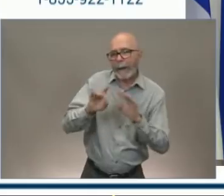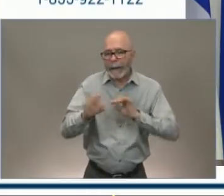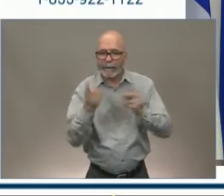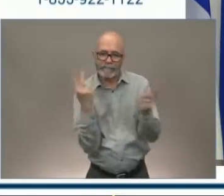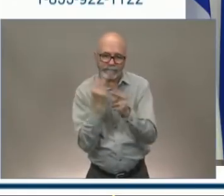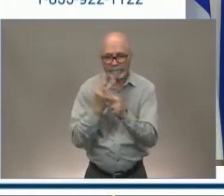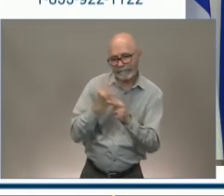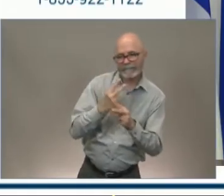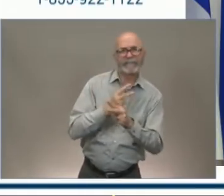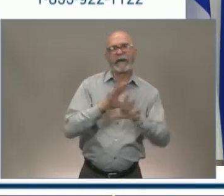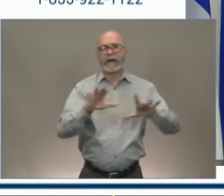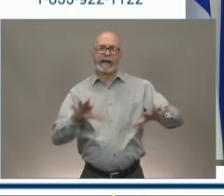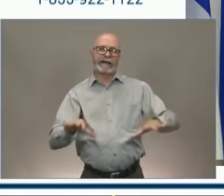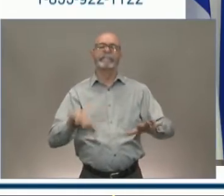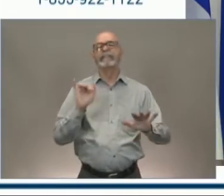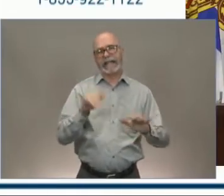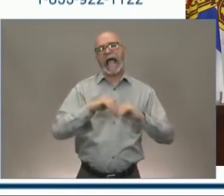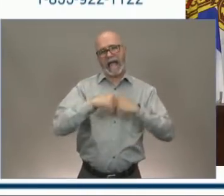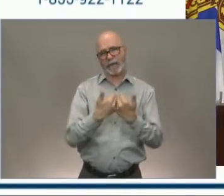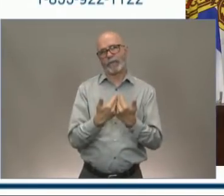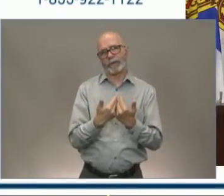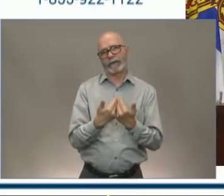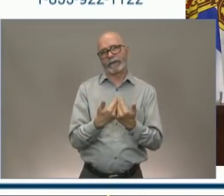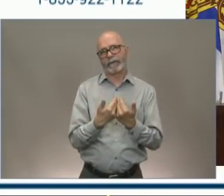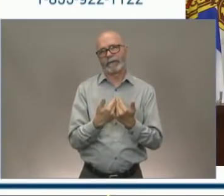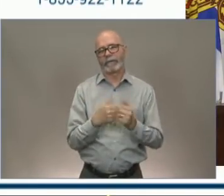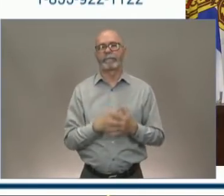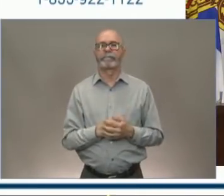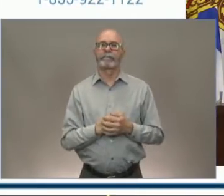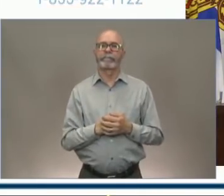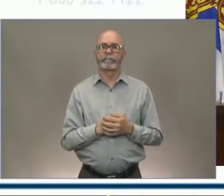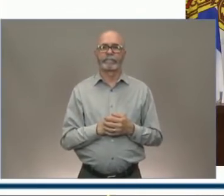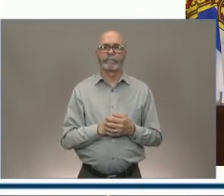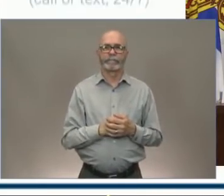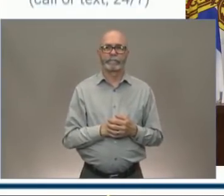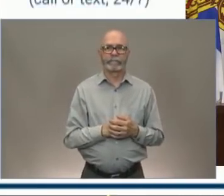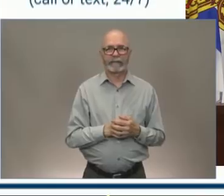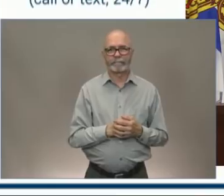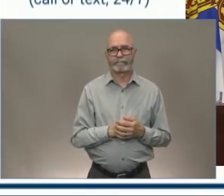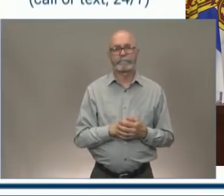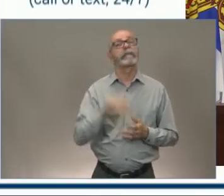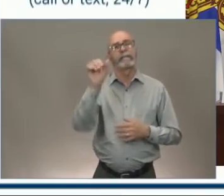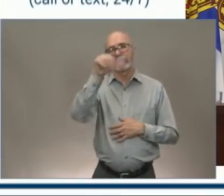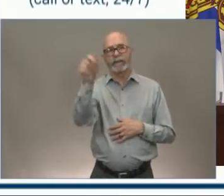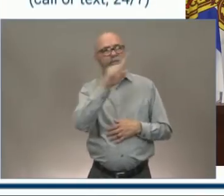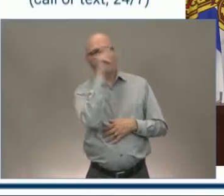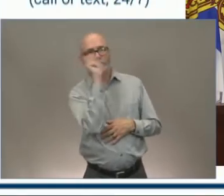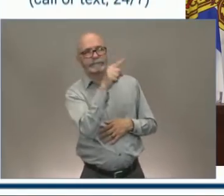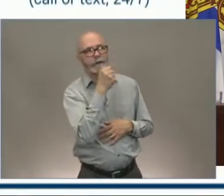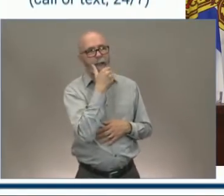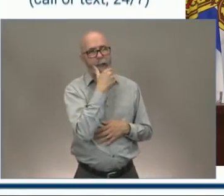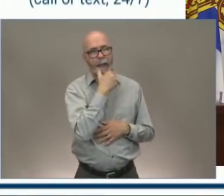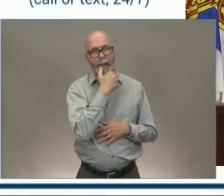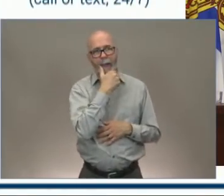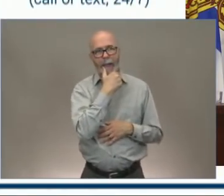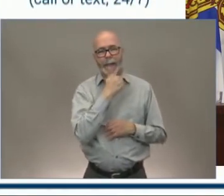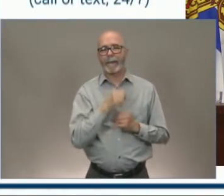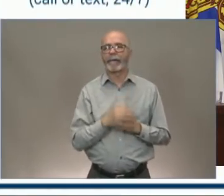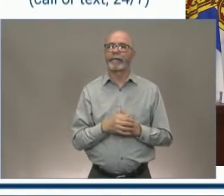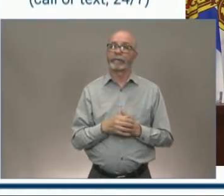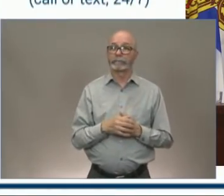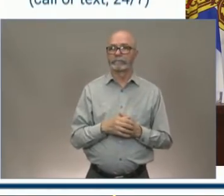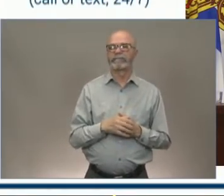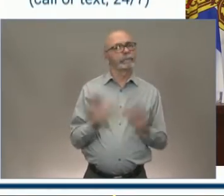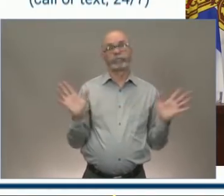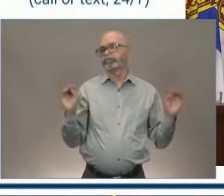straightforward from a provincial level. Go ahead with your follow-up, Jonathan. I'm good. Thank you very much. We have a few moments to go back to the room for one